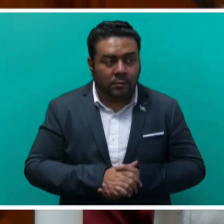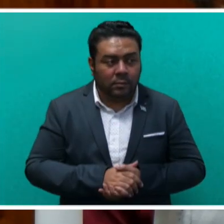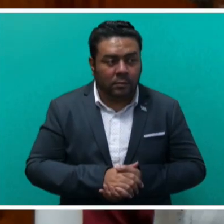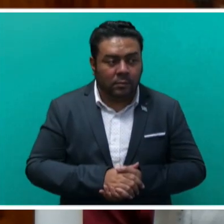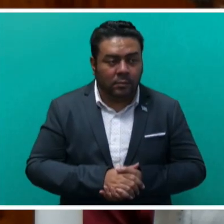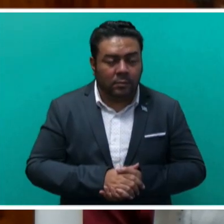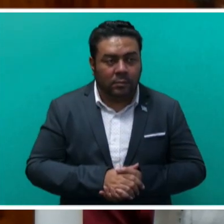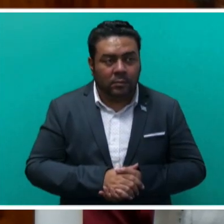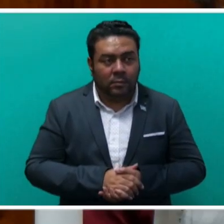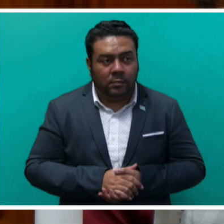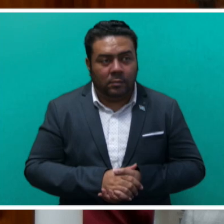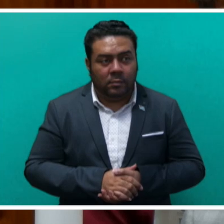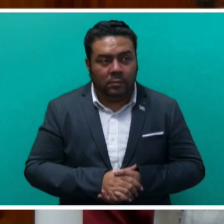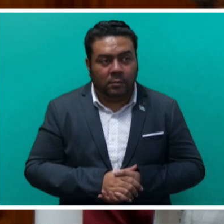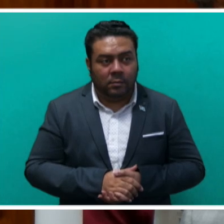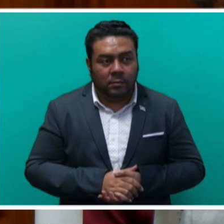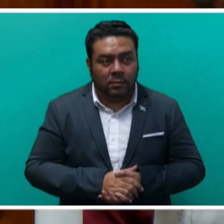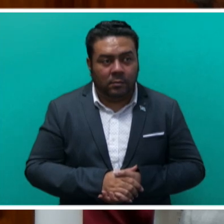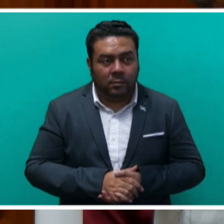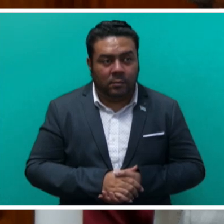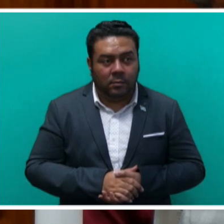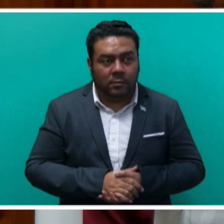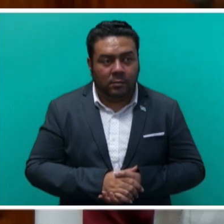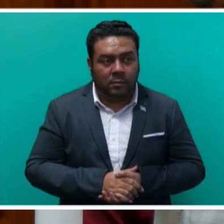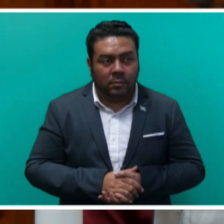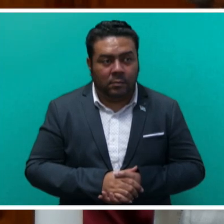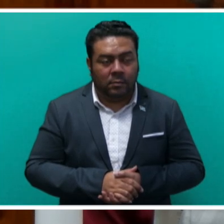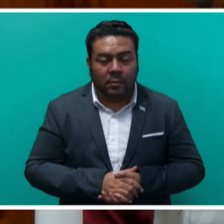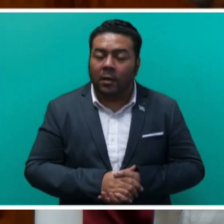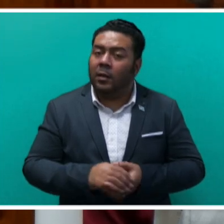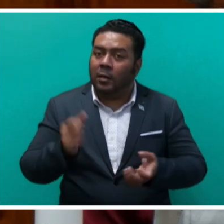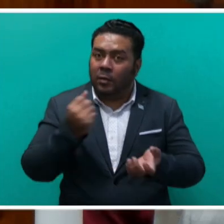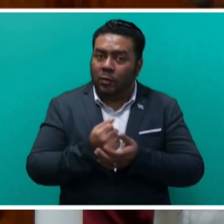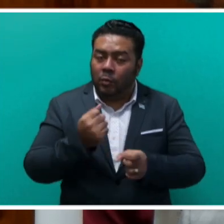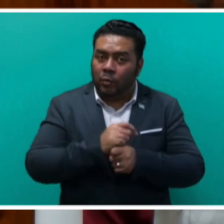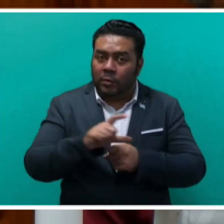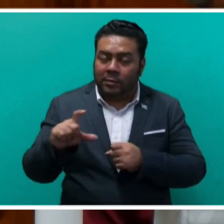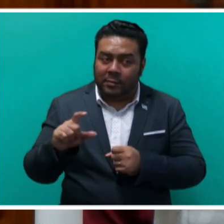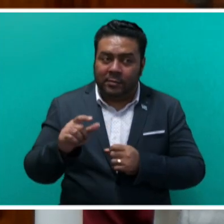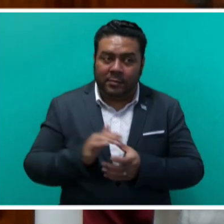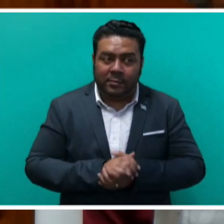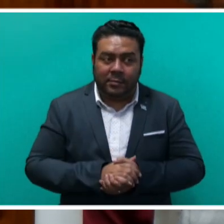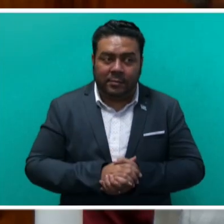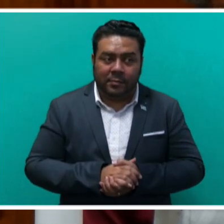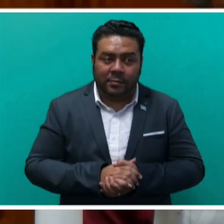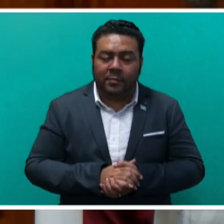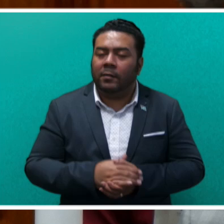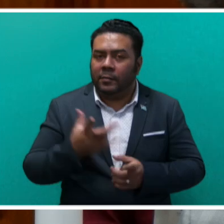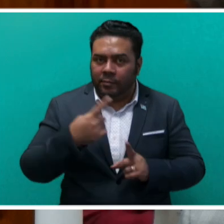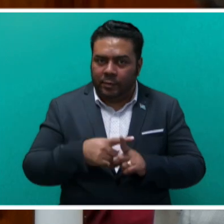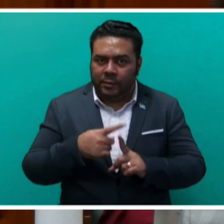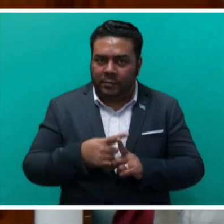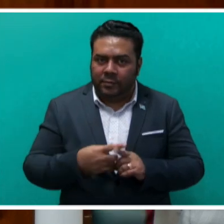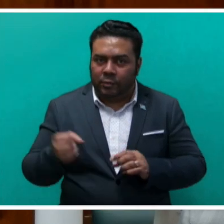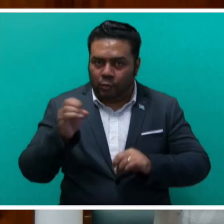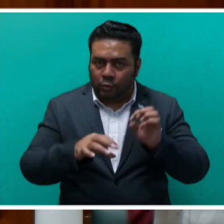commercial buildings, sir. So in a nutshell, sir, the grant, as I mentioned, has been quite positive in its